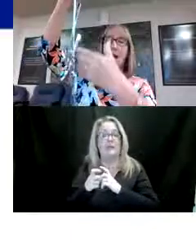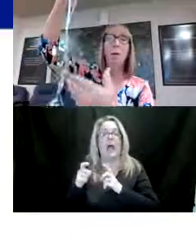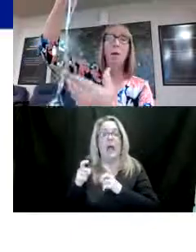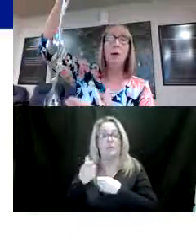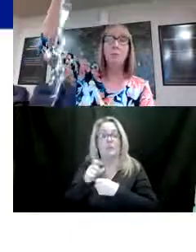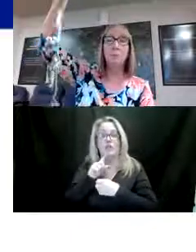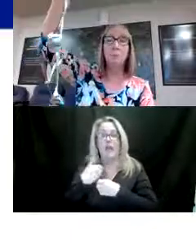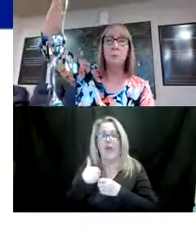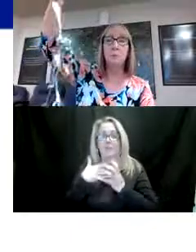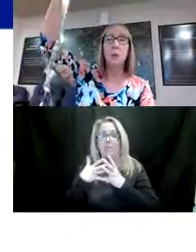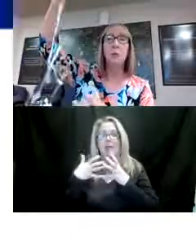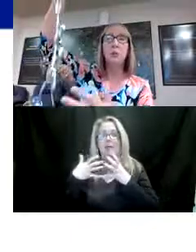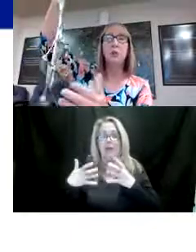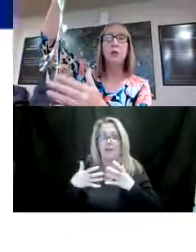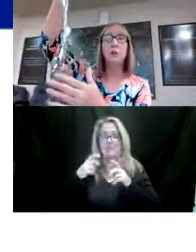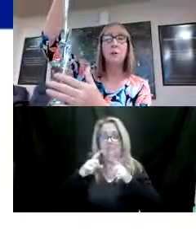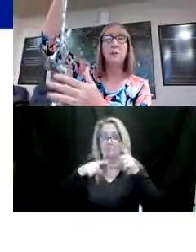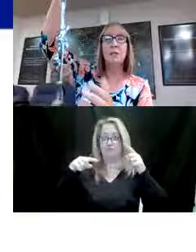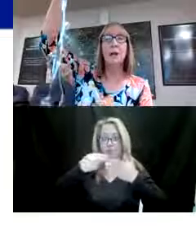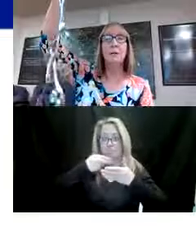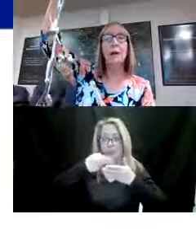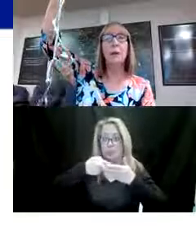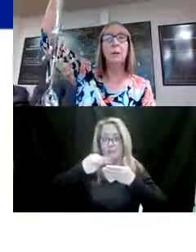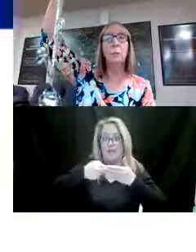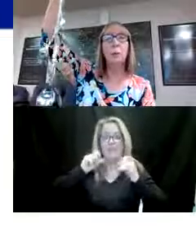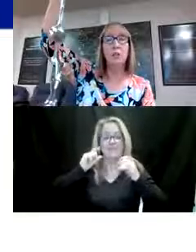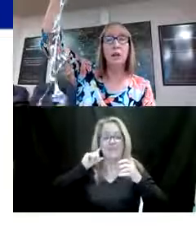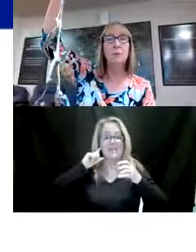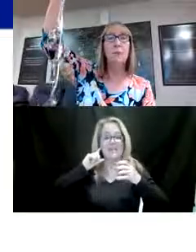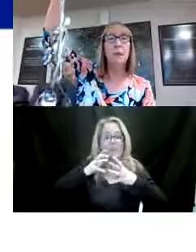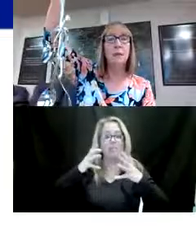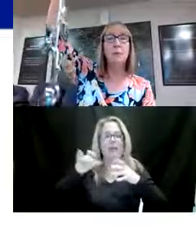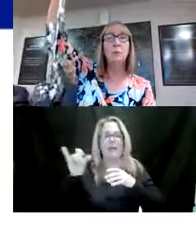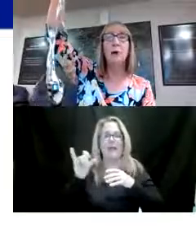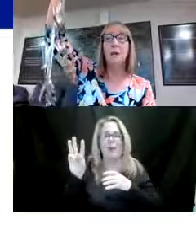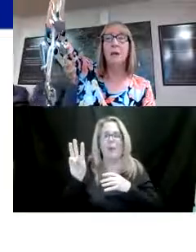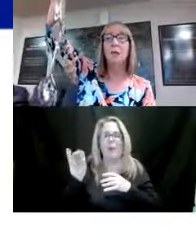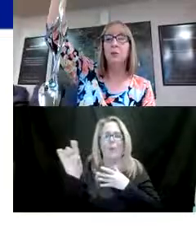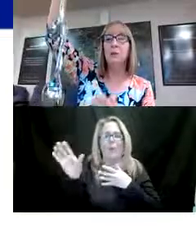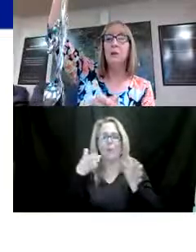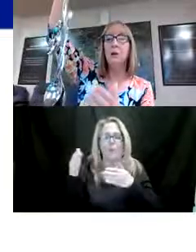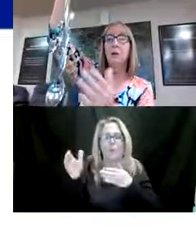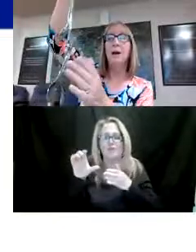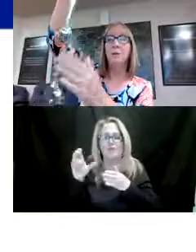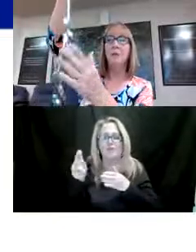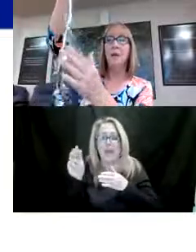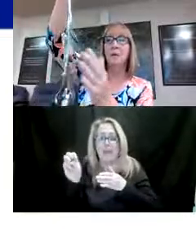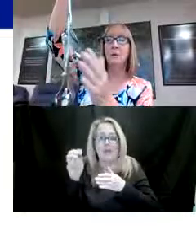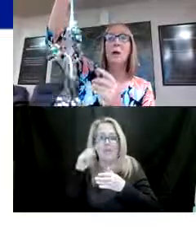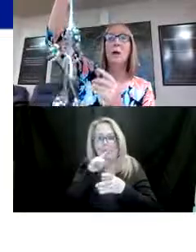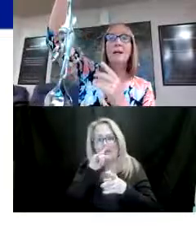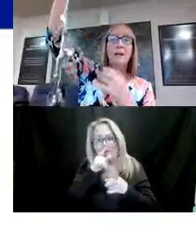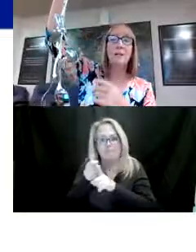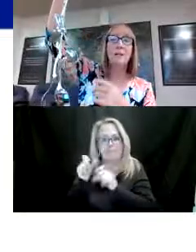we had a whole bunch of spoons, which turn out to sound a lot like wind chimes for kids who are able to hear the